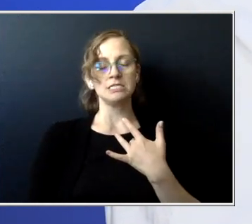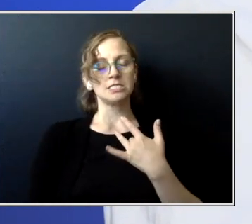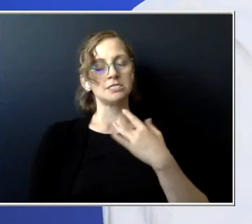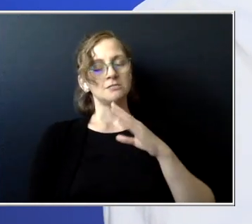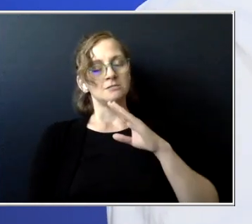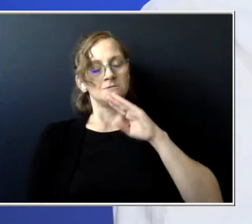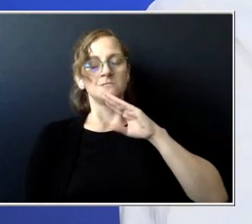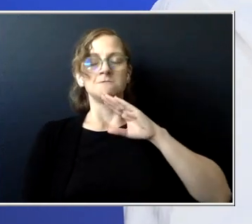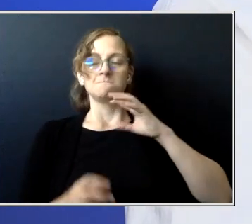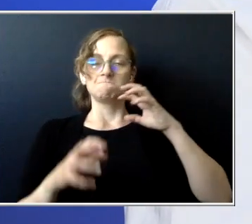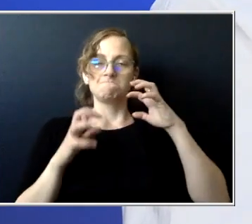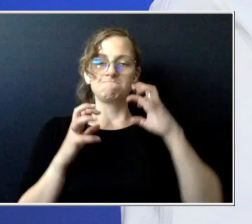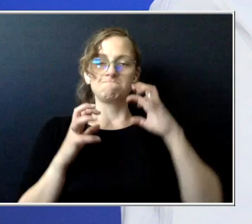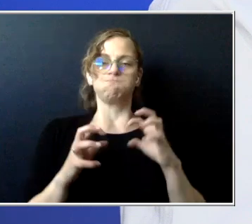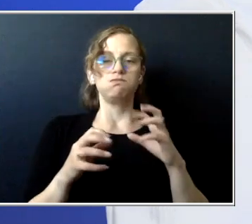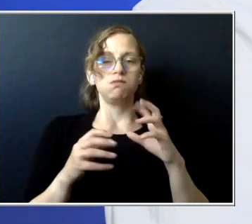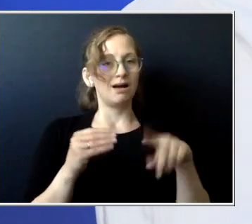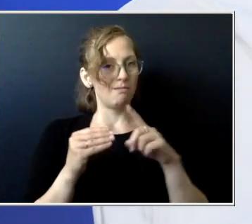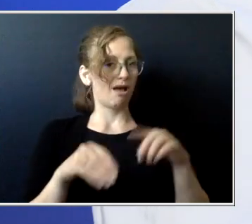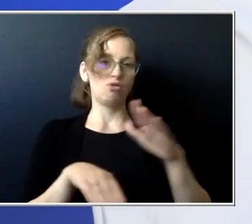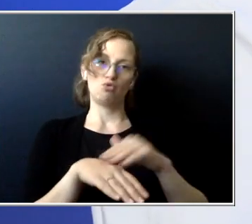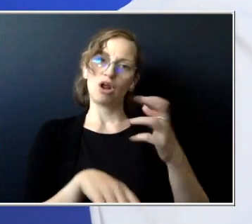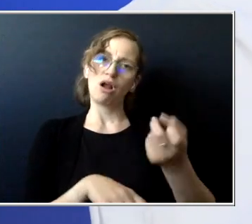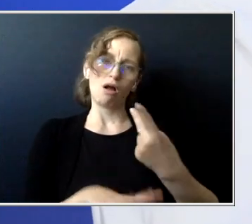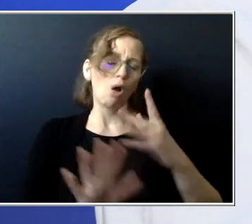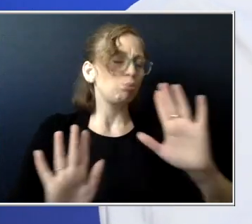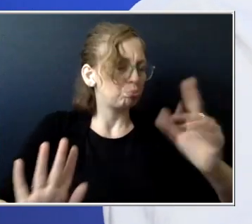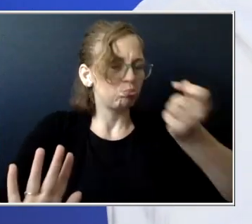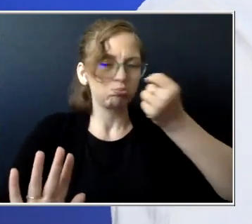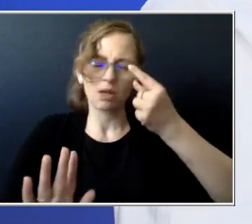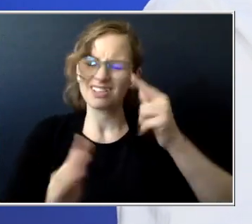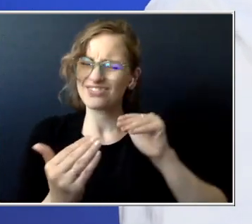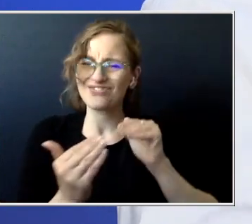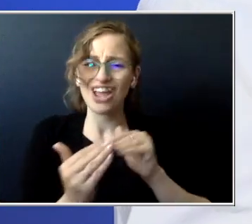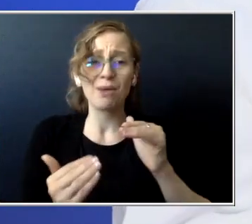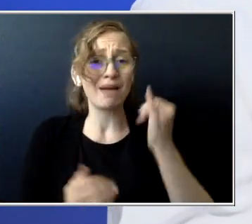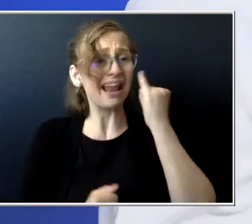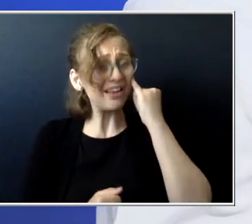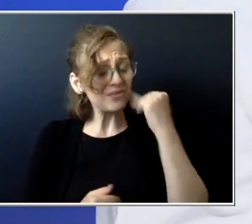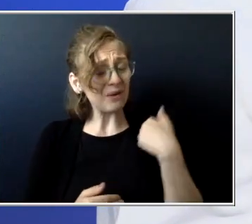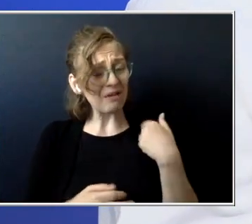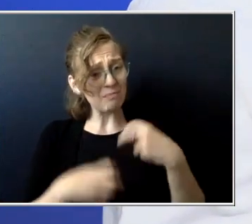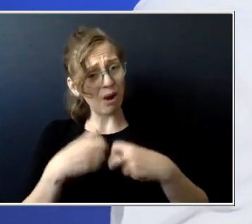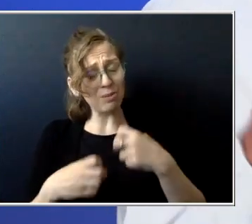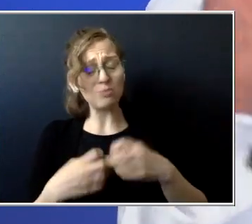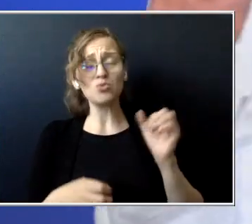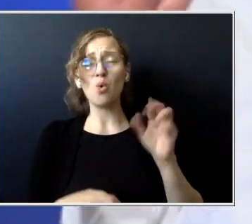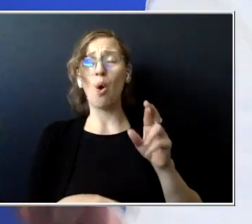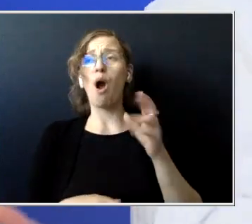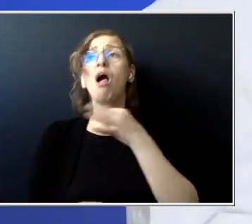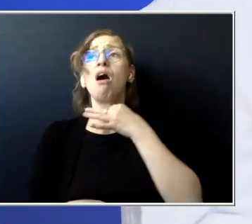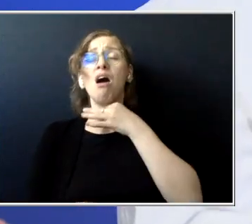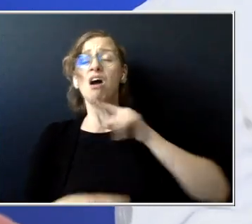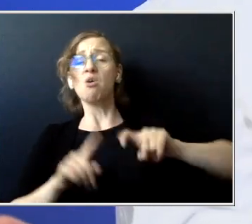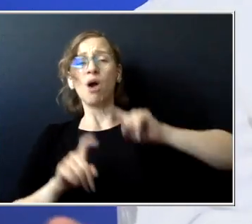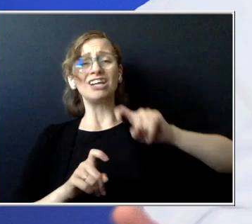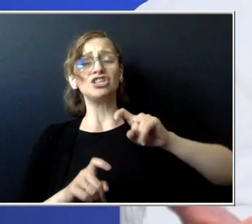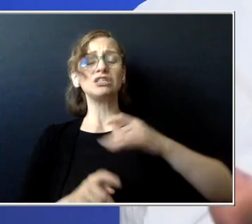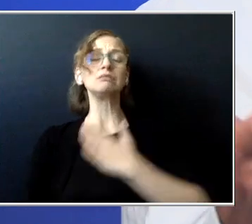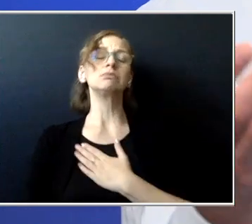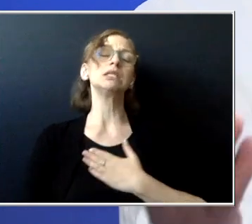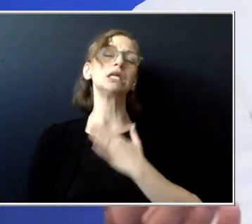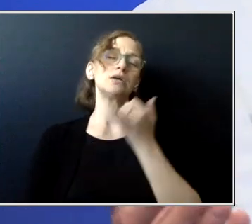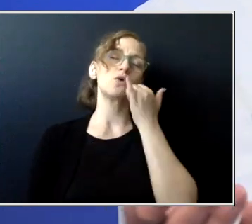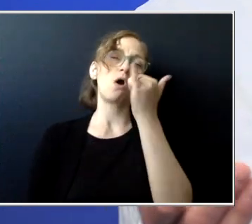you have an issue or you have questions, call and ask us, because what I would hate is that people see a headline